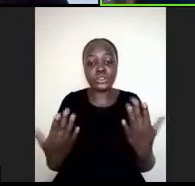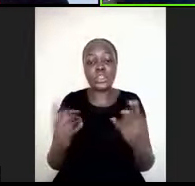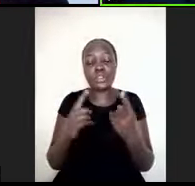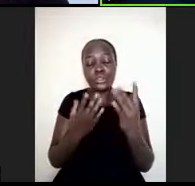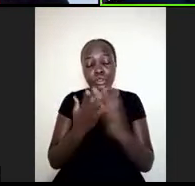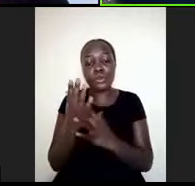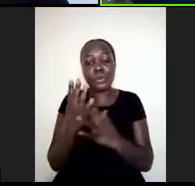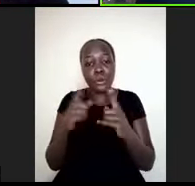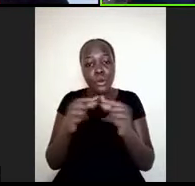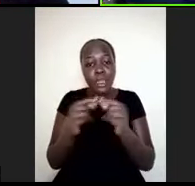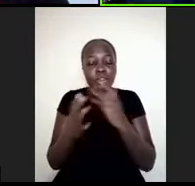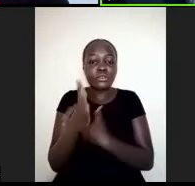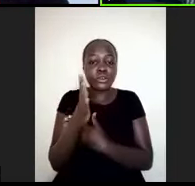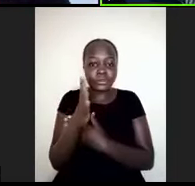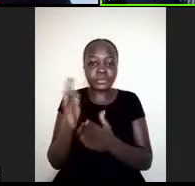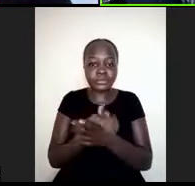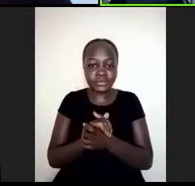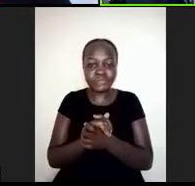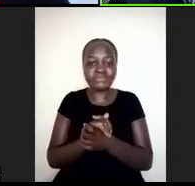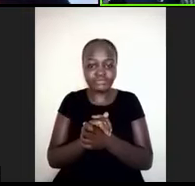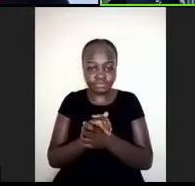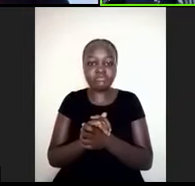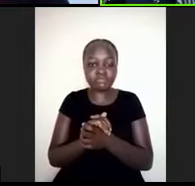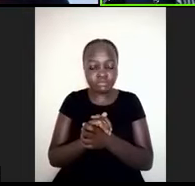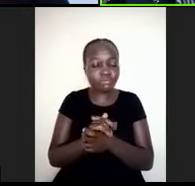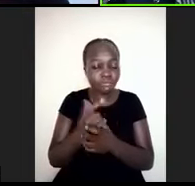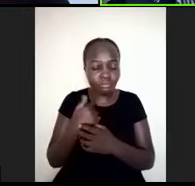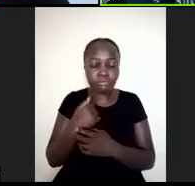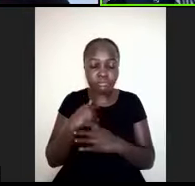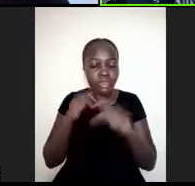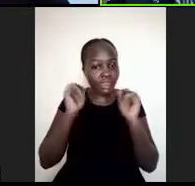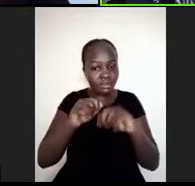Pauline, absolutely. We need to talk to them about sex.